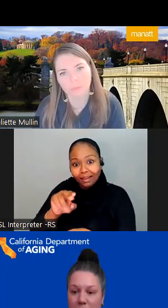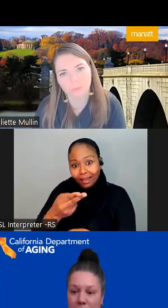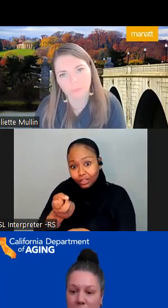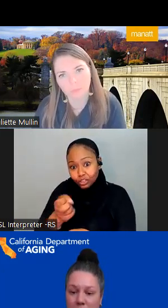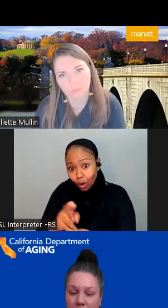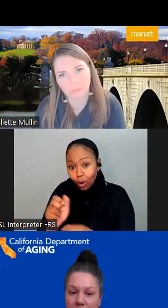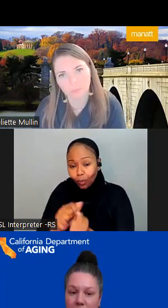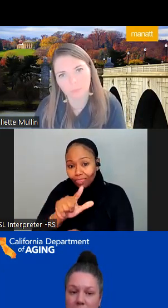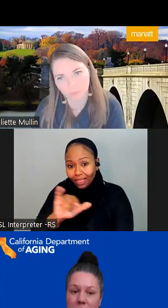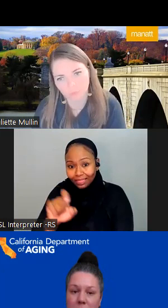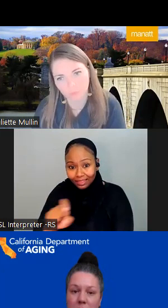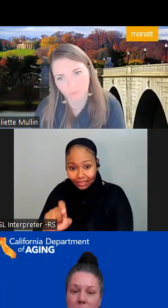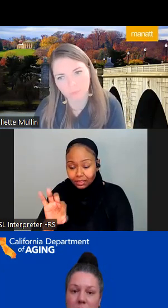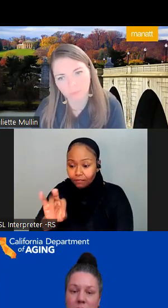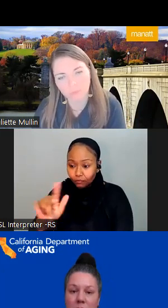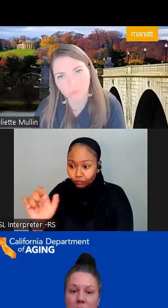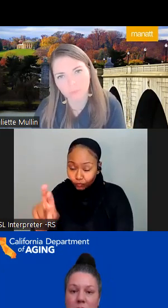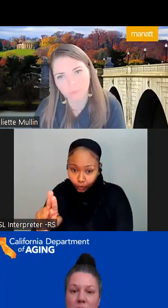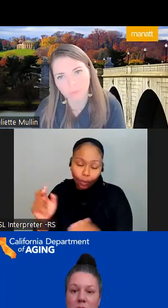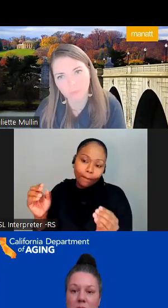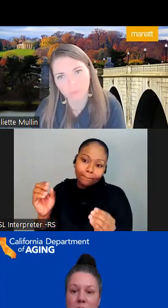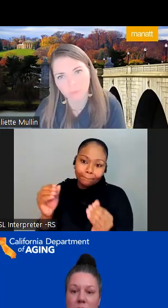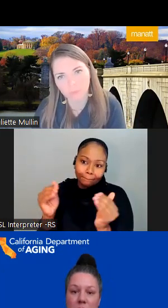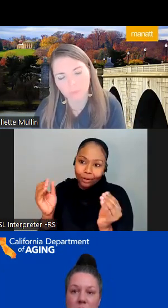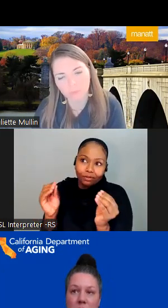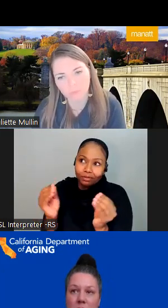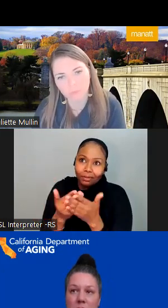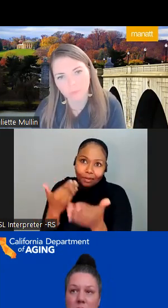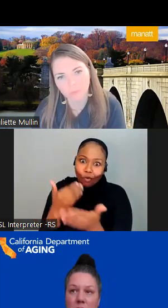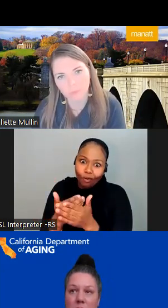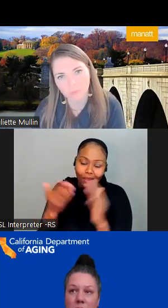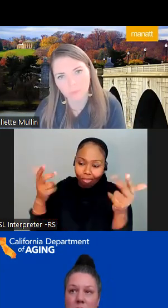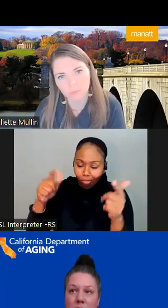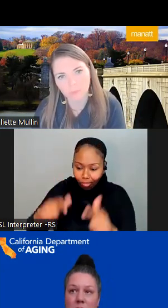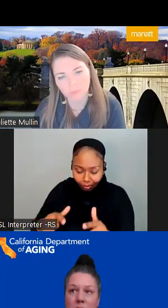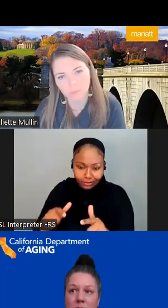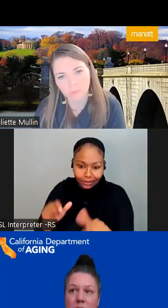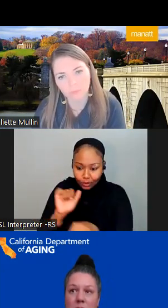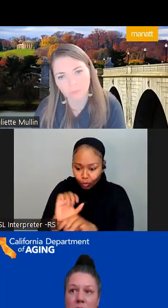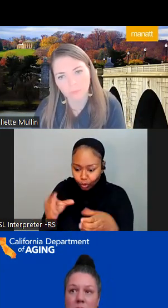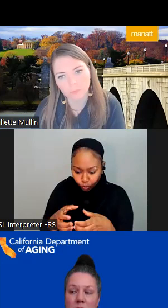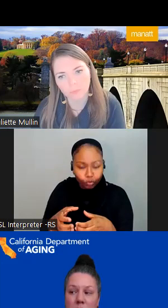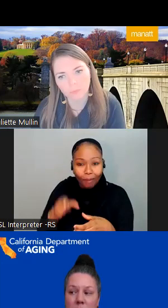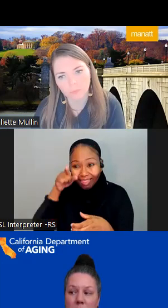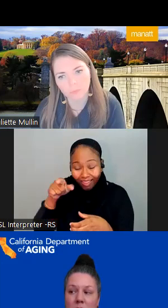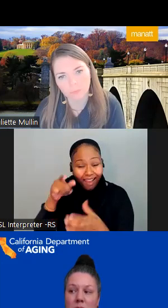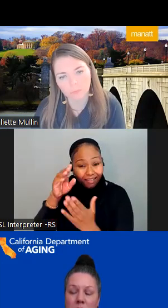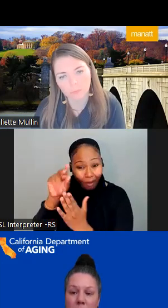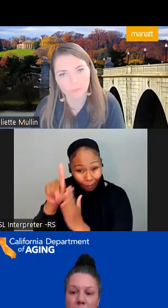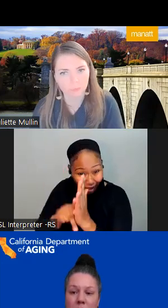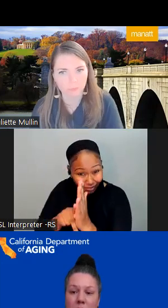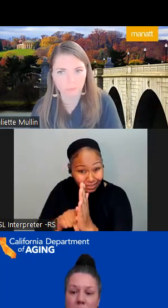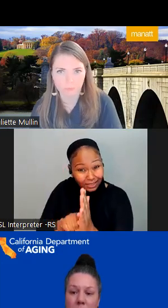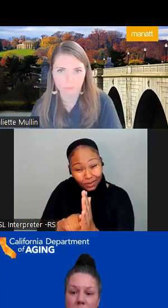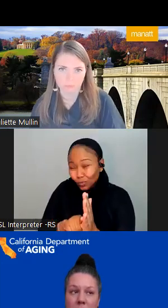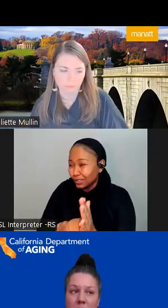Fuller before it got downgraded into a working group was extremely well written. And there was hours and